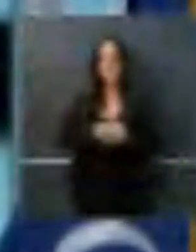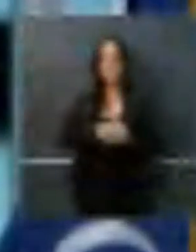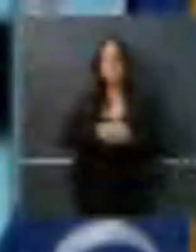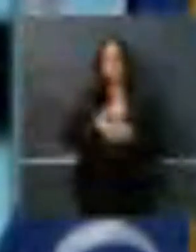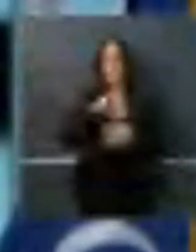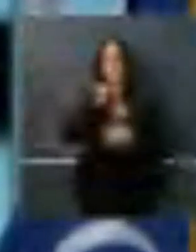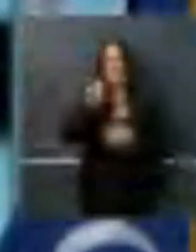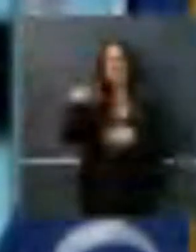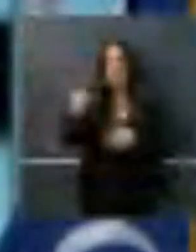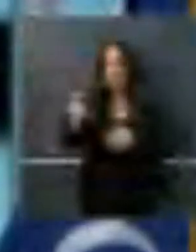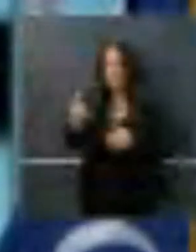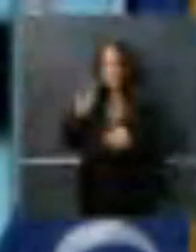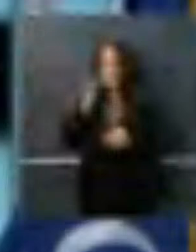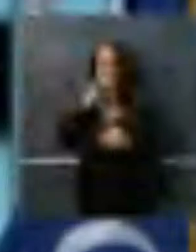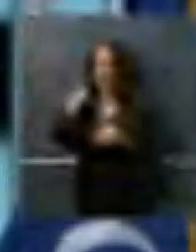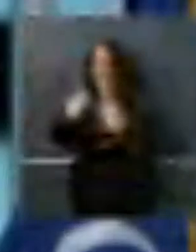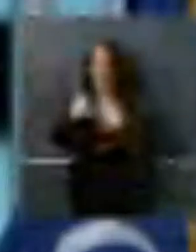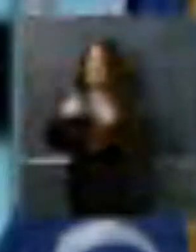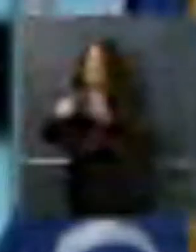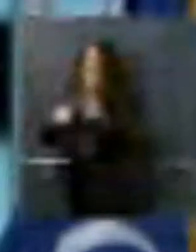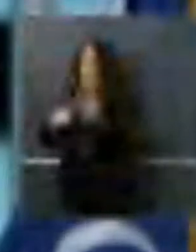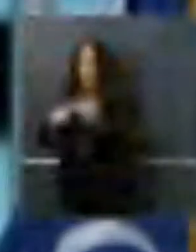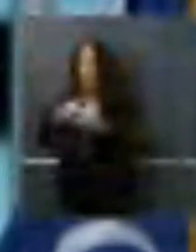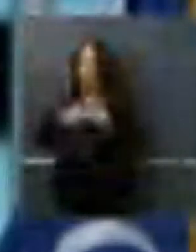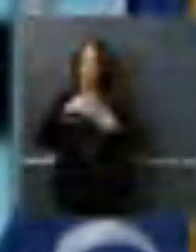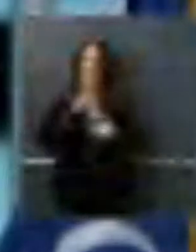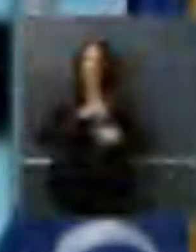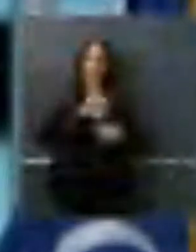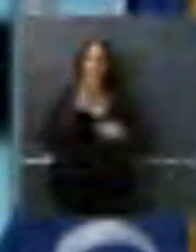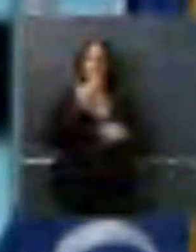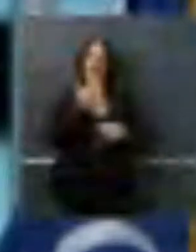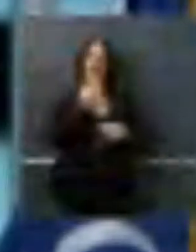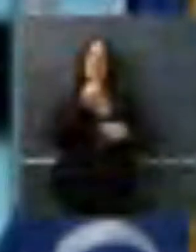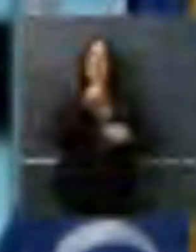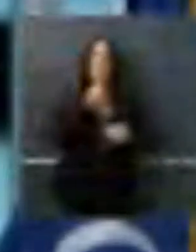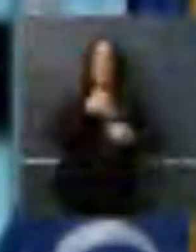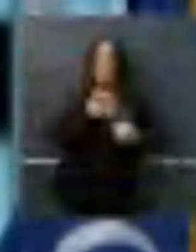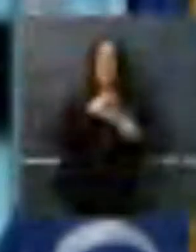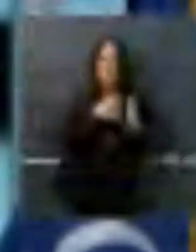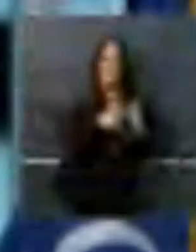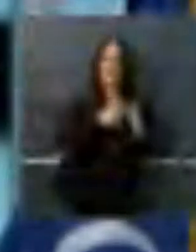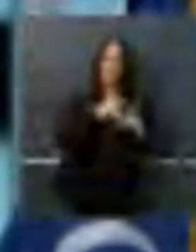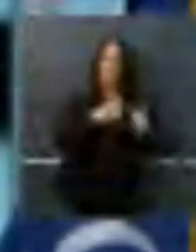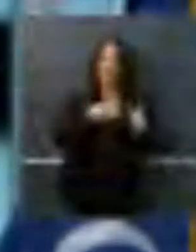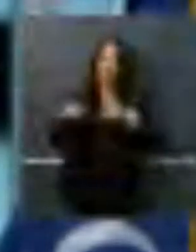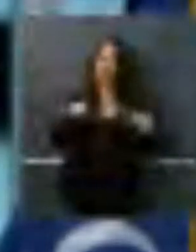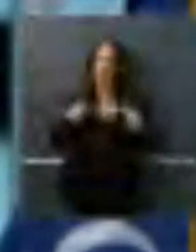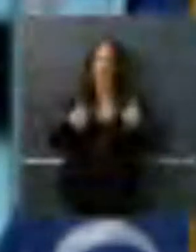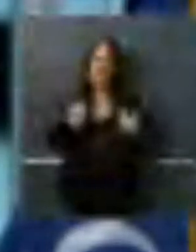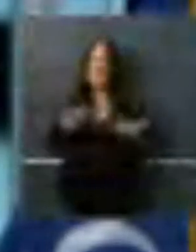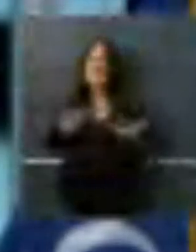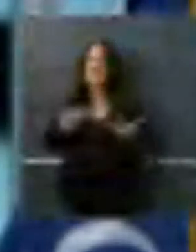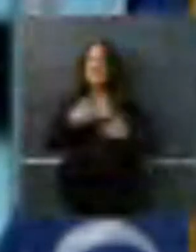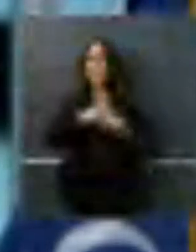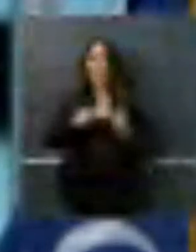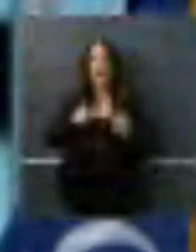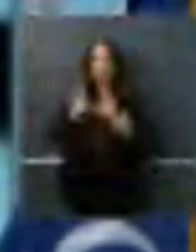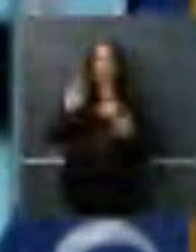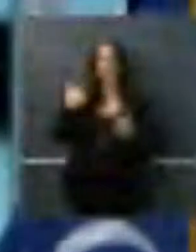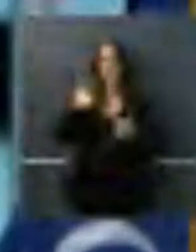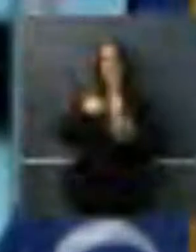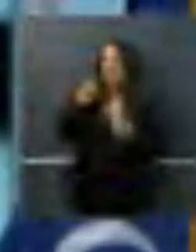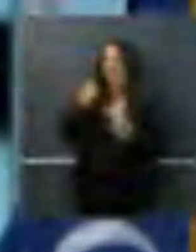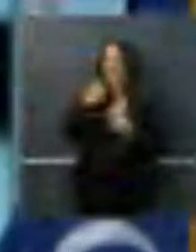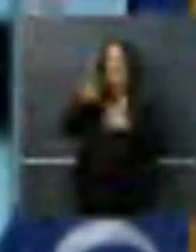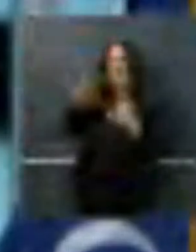a multiple lens. We're the first state in the country to do that, to make that announcement and to begin to advance a loosening of those guidelines